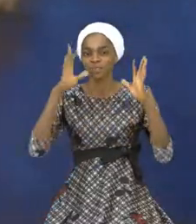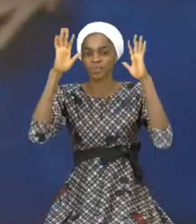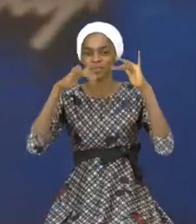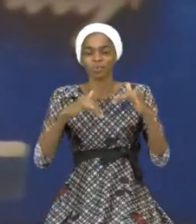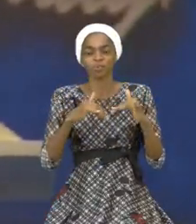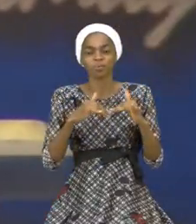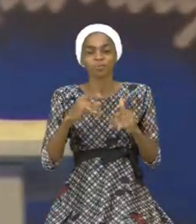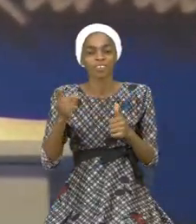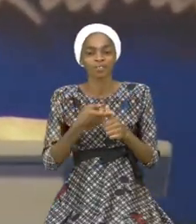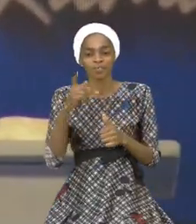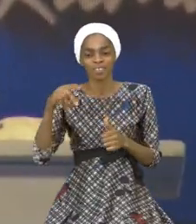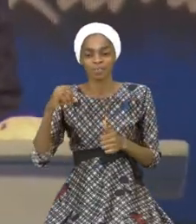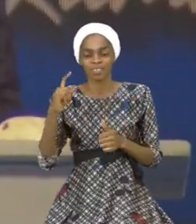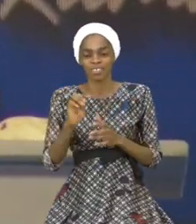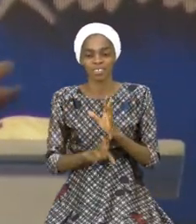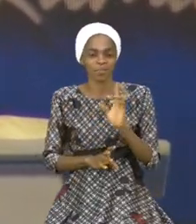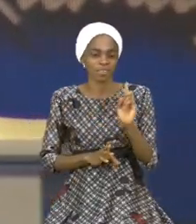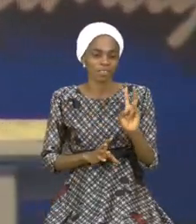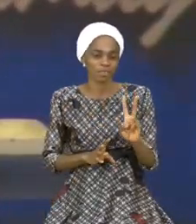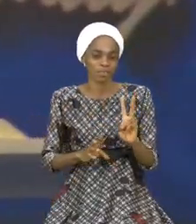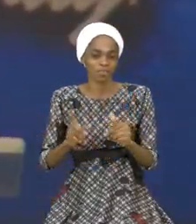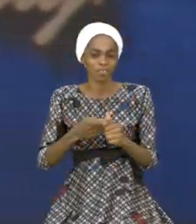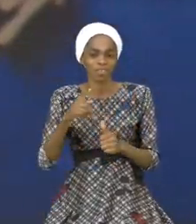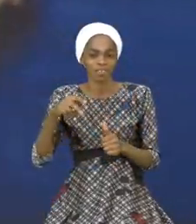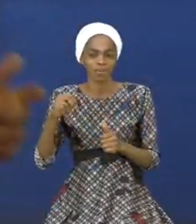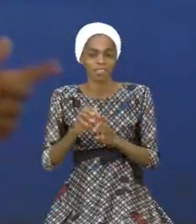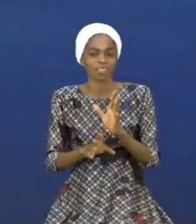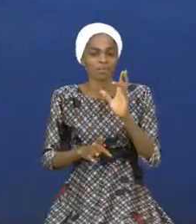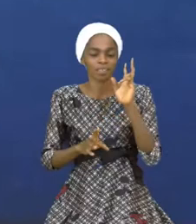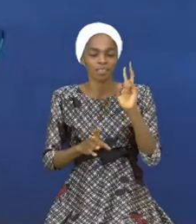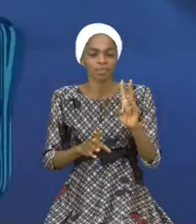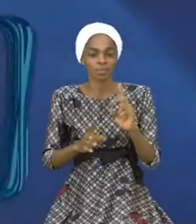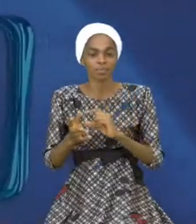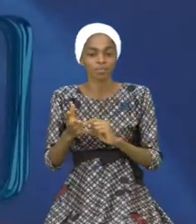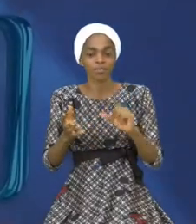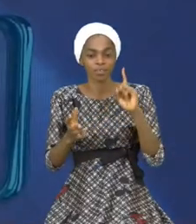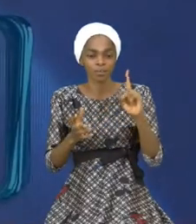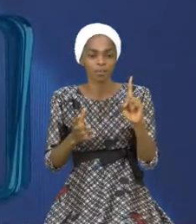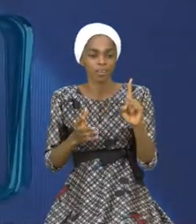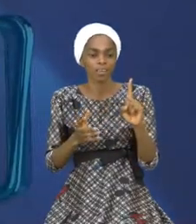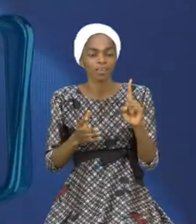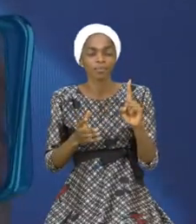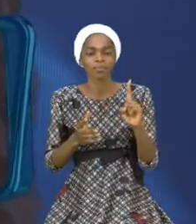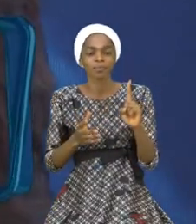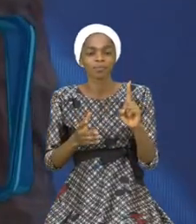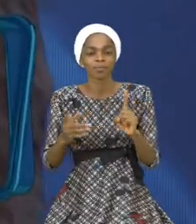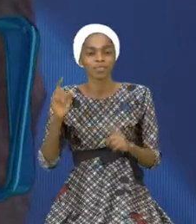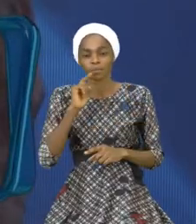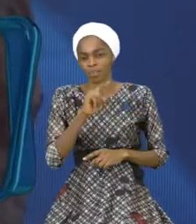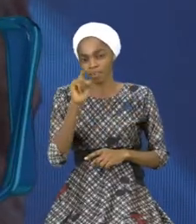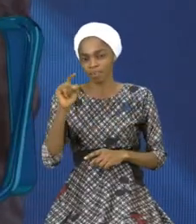Peter chapter 2. I'm reading from verse 1. In 1 Peter chapter 2 verse 1.